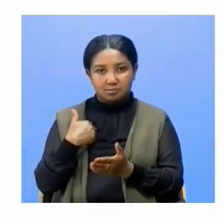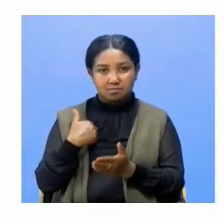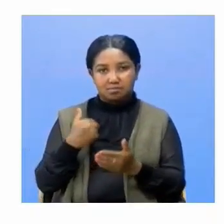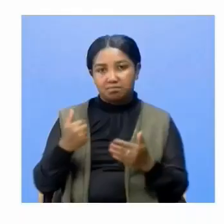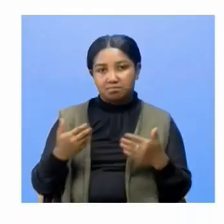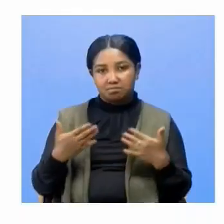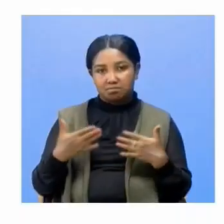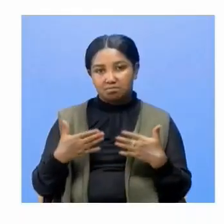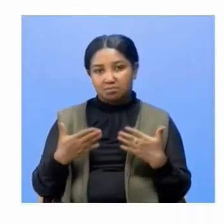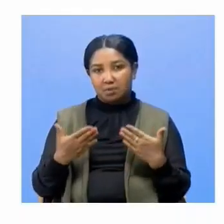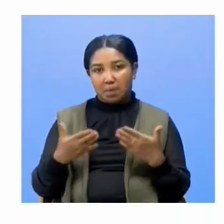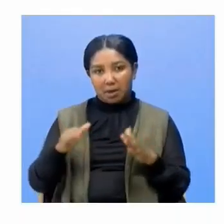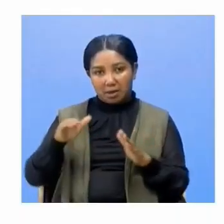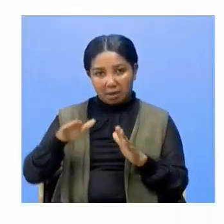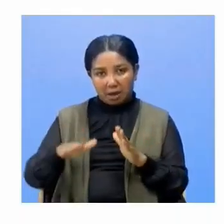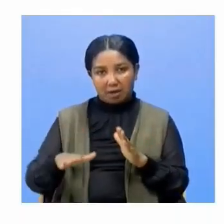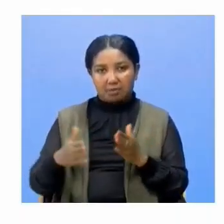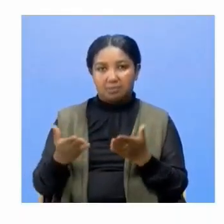young